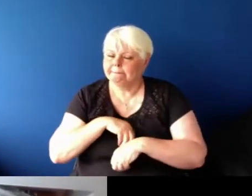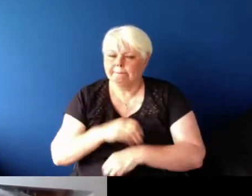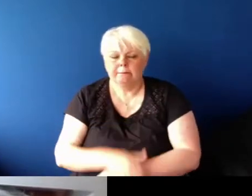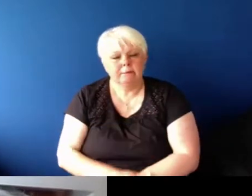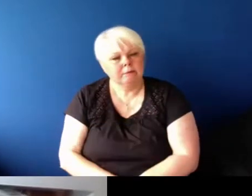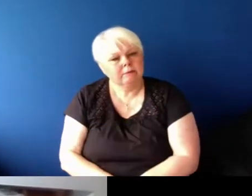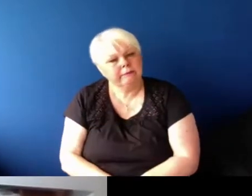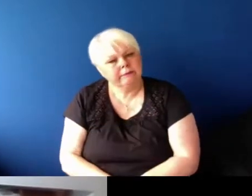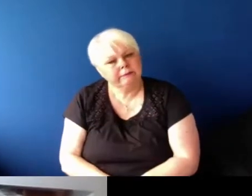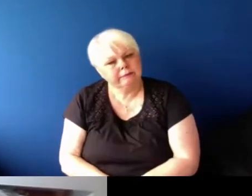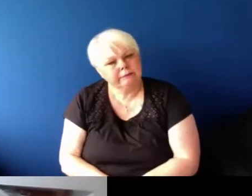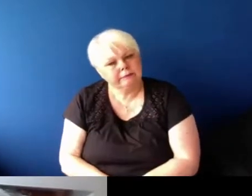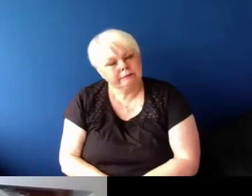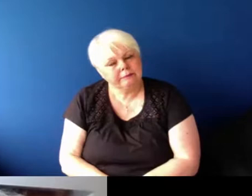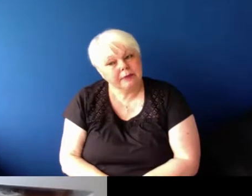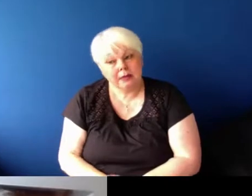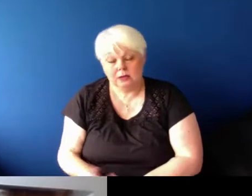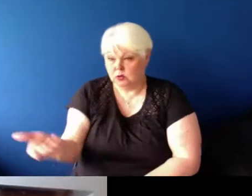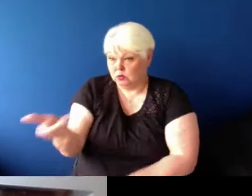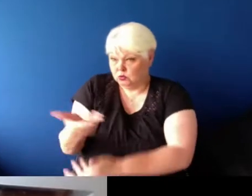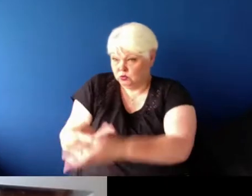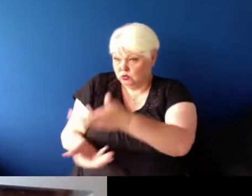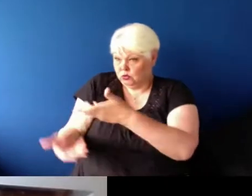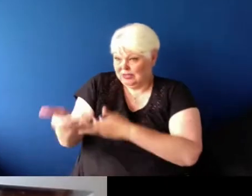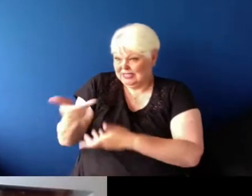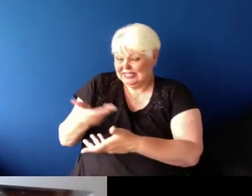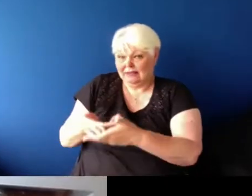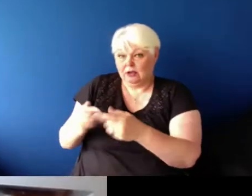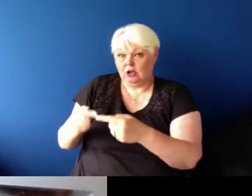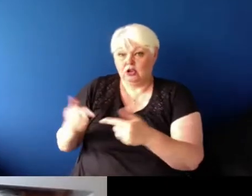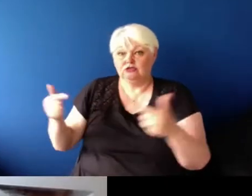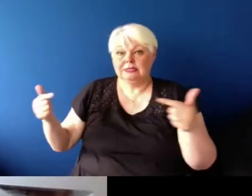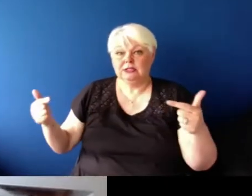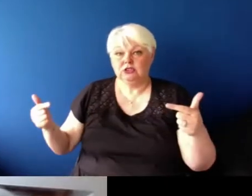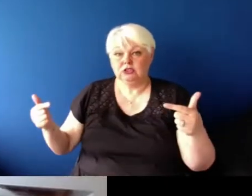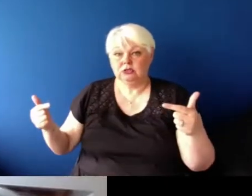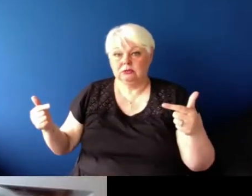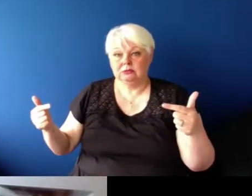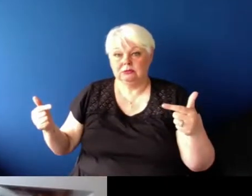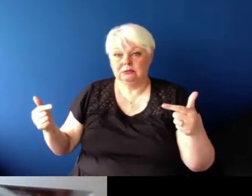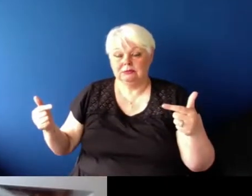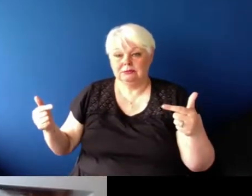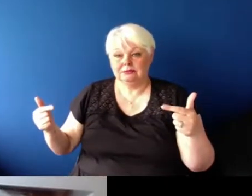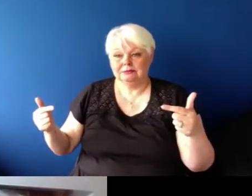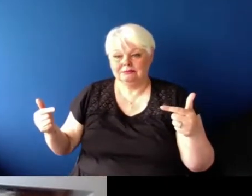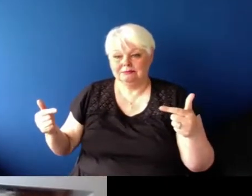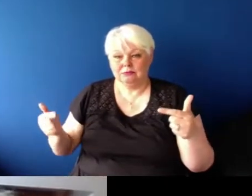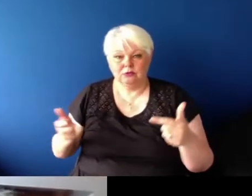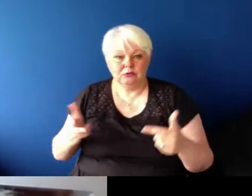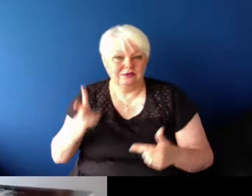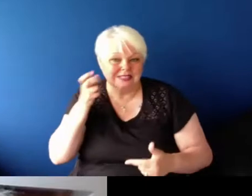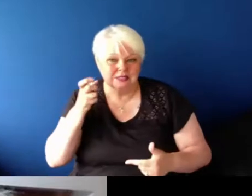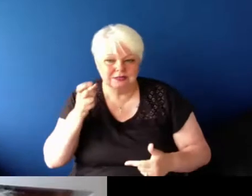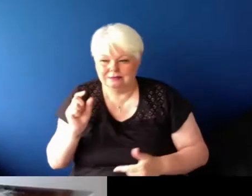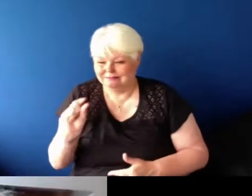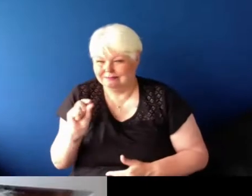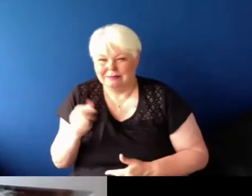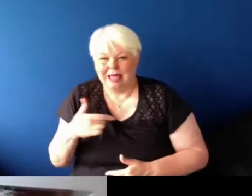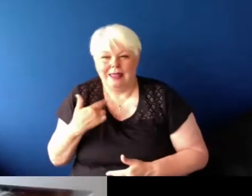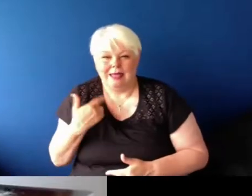And to listen to people's stories that contain contradictions within them. I mean, you know, you've listened to a bit of my life's